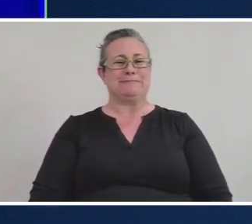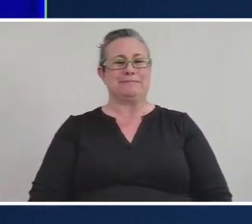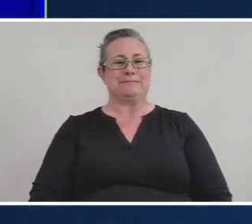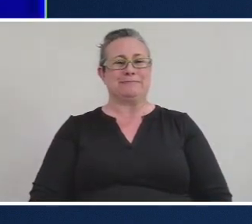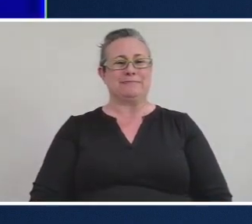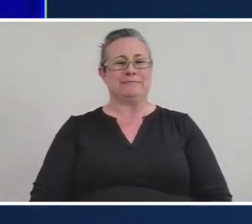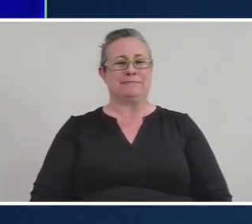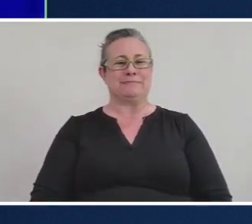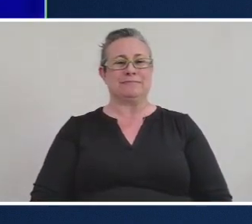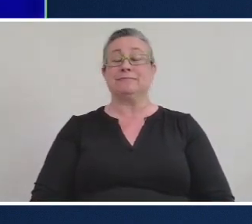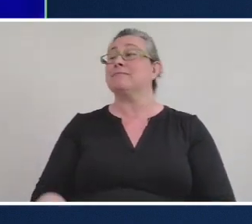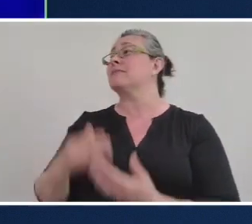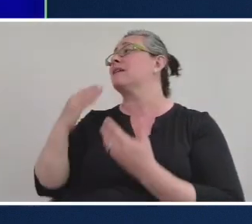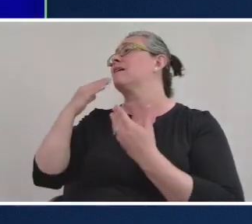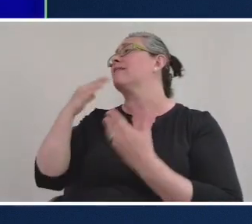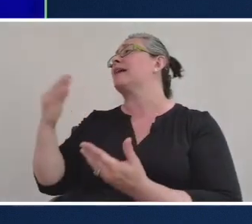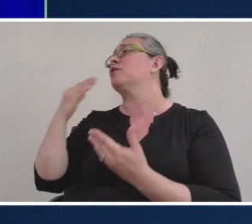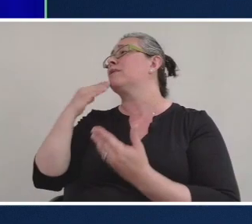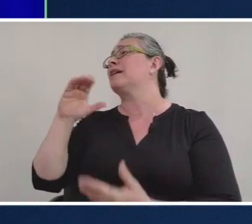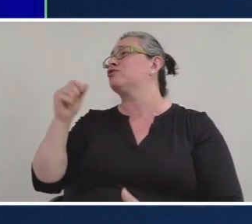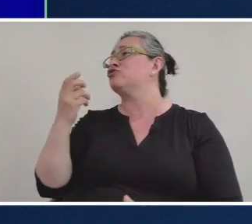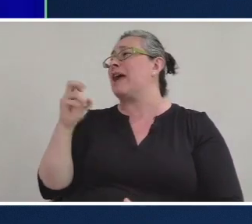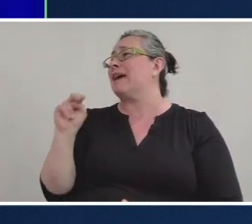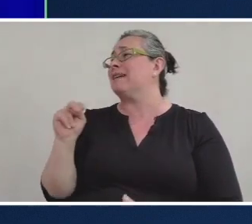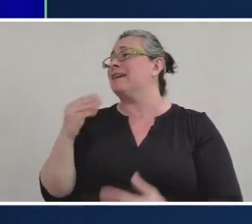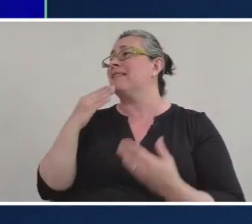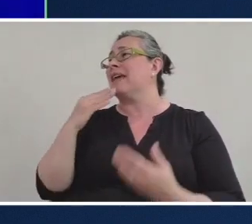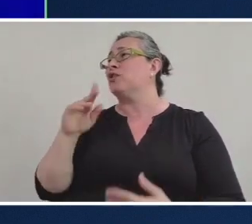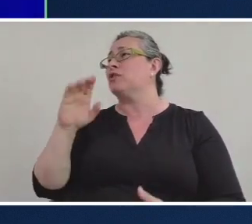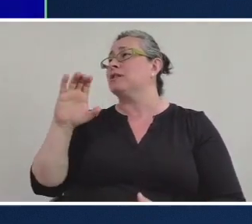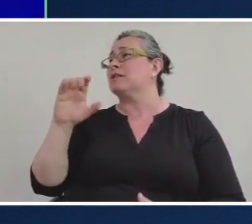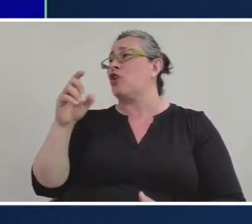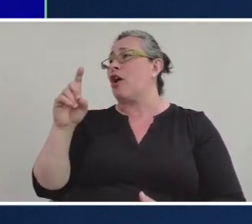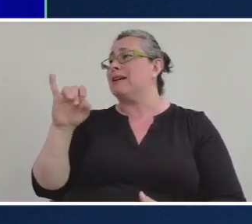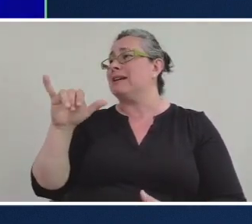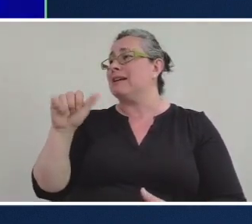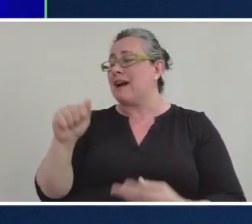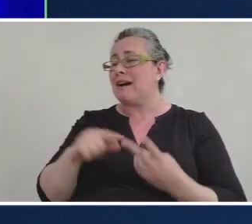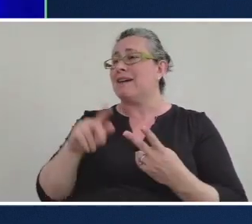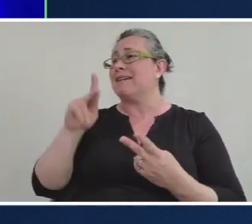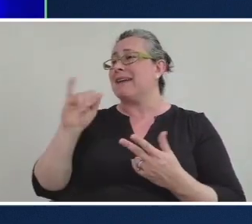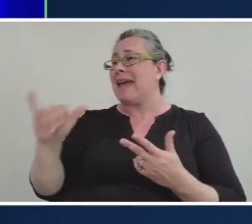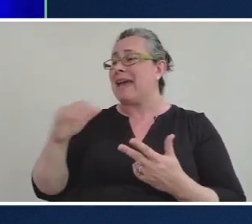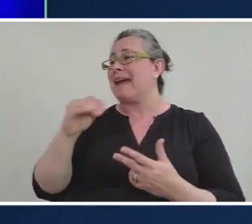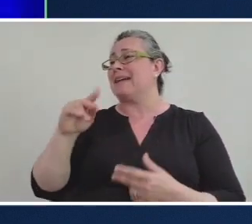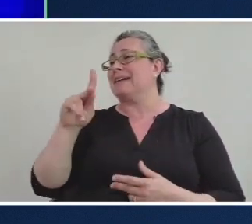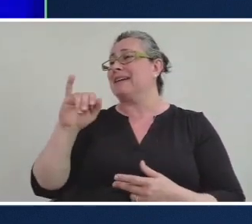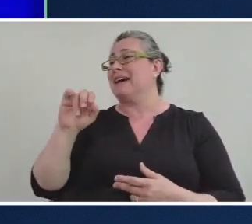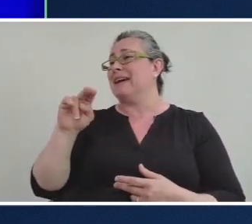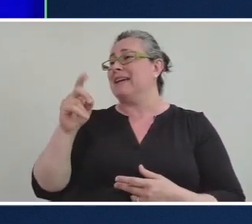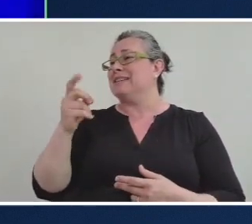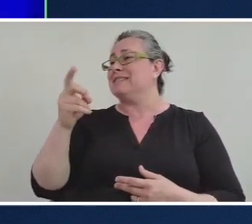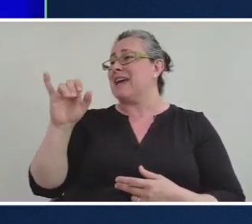Thank you. Thank you, Shannon. Thank you, Claudia, Kay, and Kehinde.